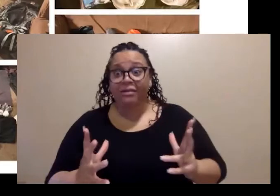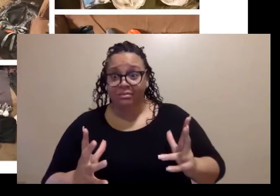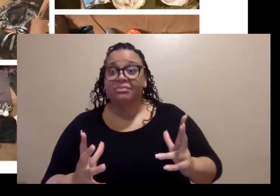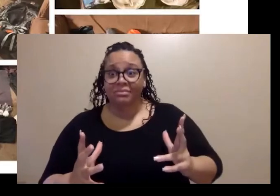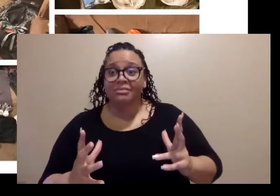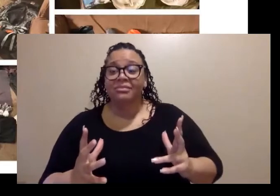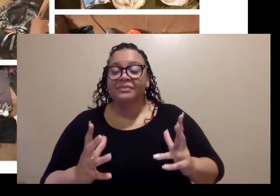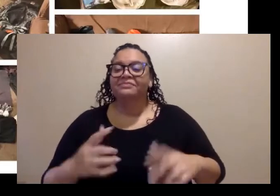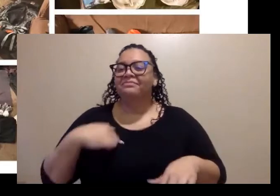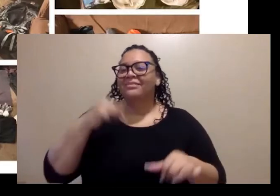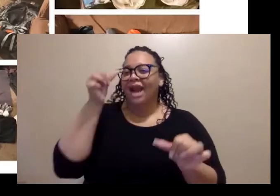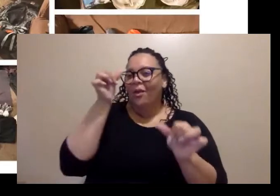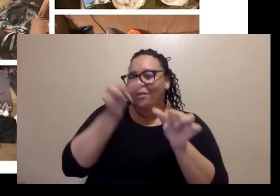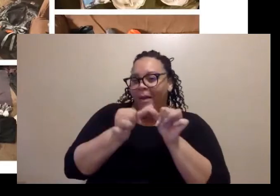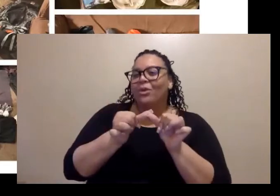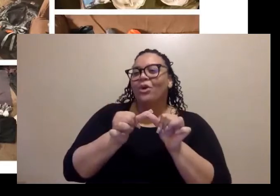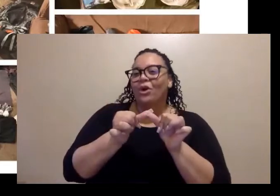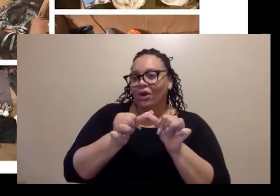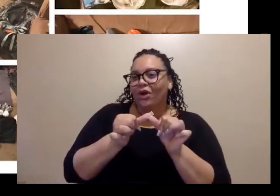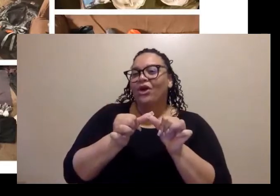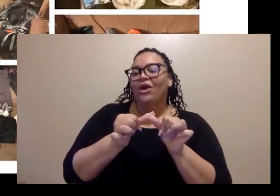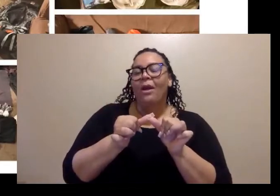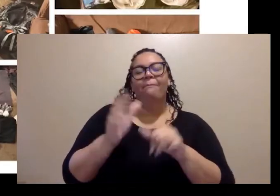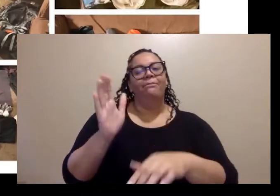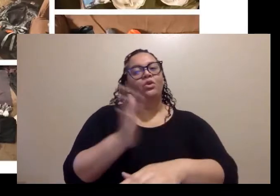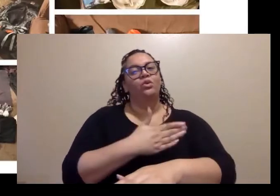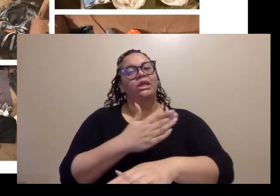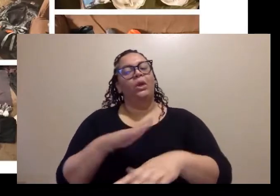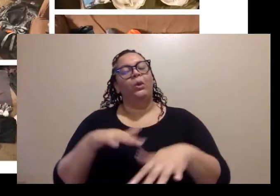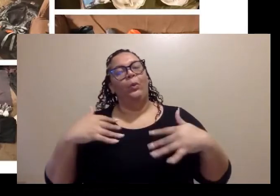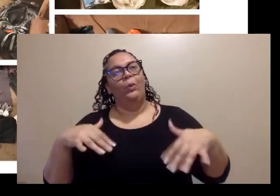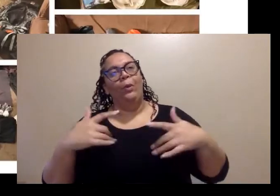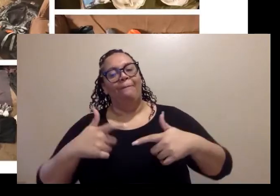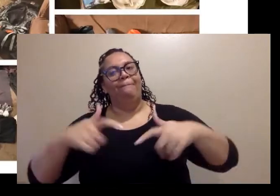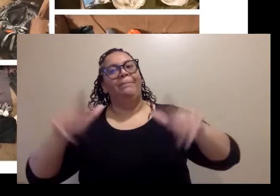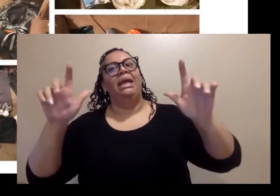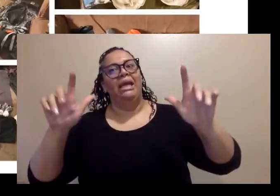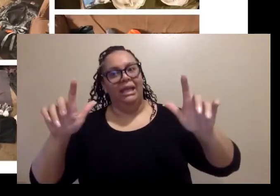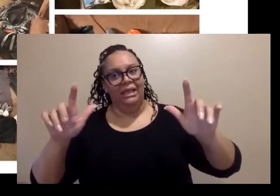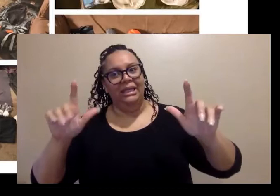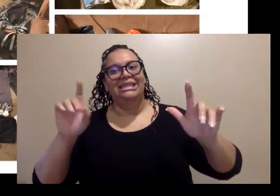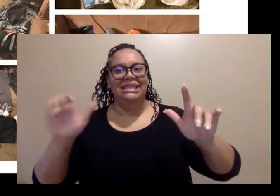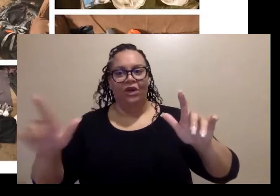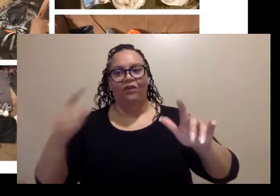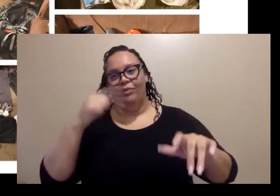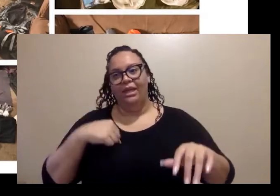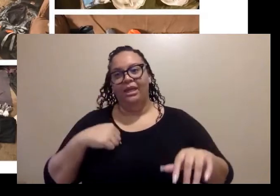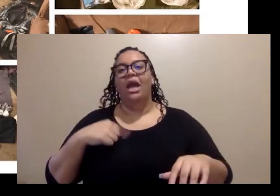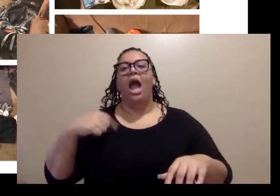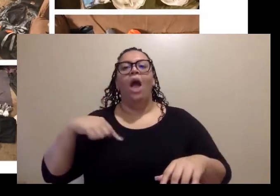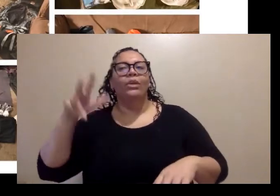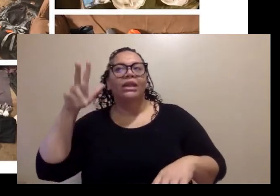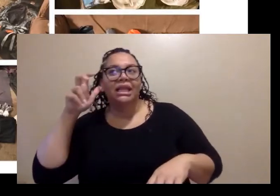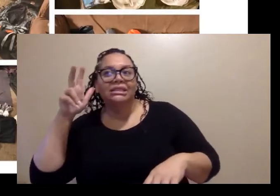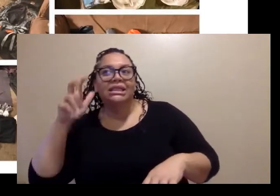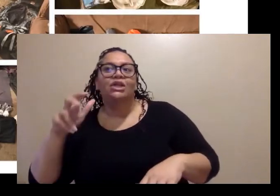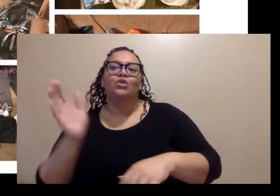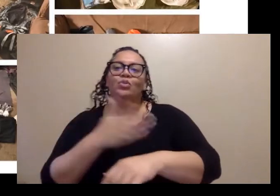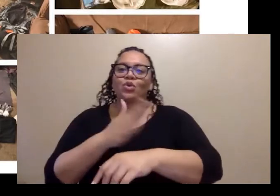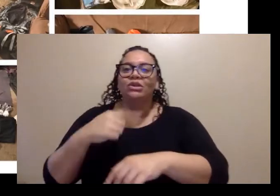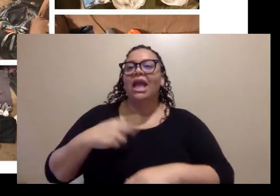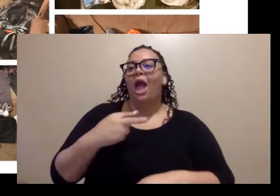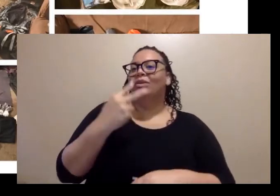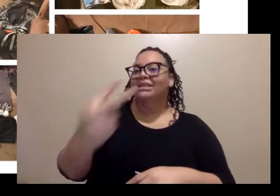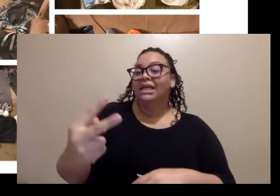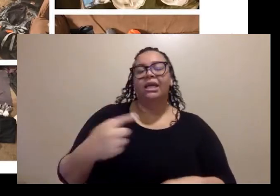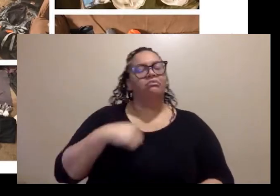And I remember in that time too, music was a big deal for me. I would hike and I would listen to music and I would sing. I love to sing. I'm a singer.